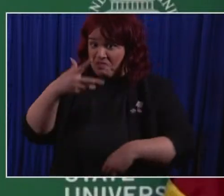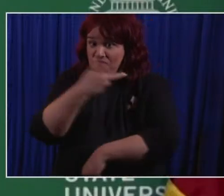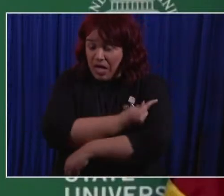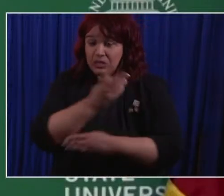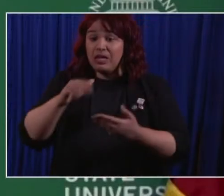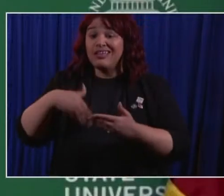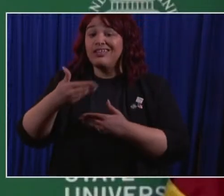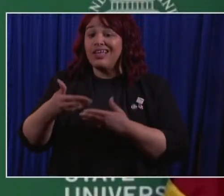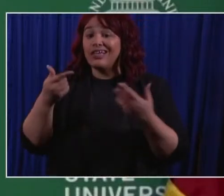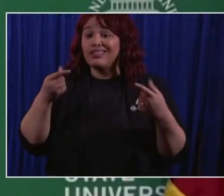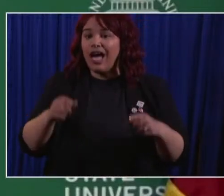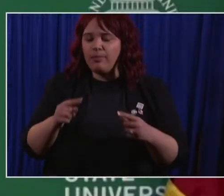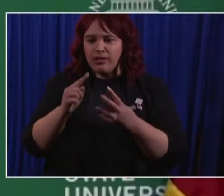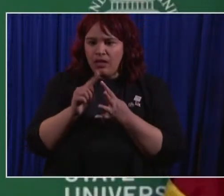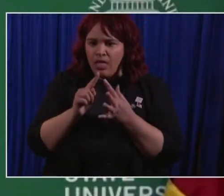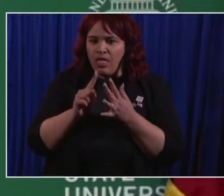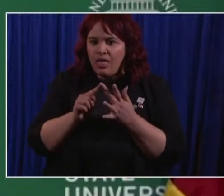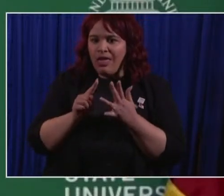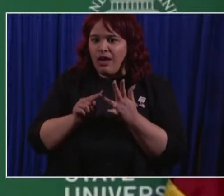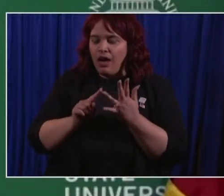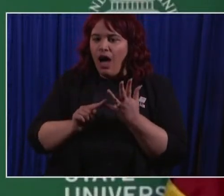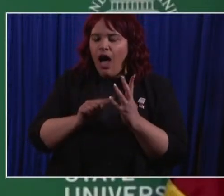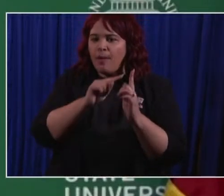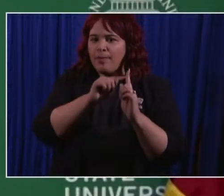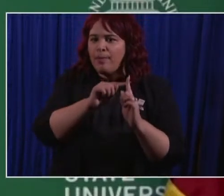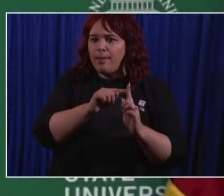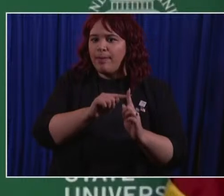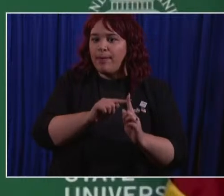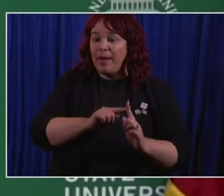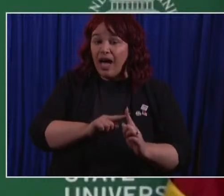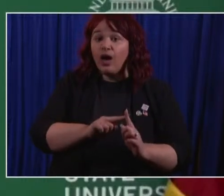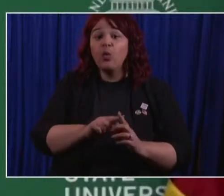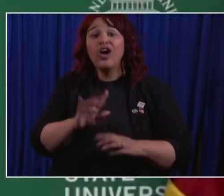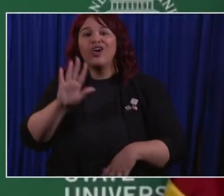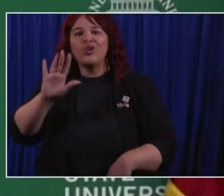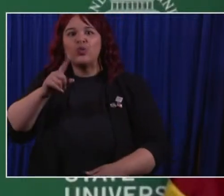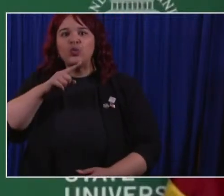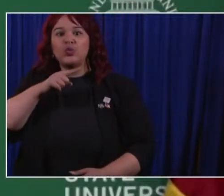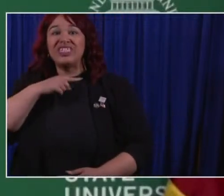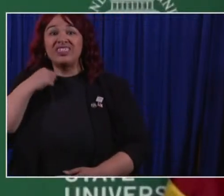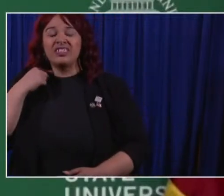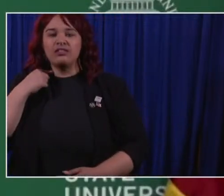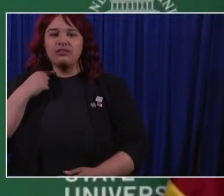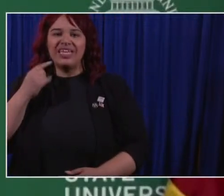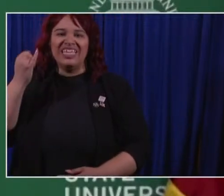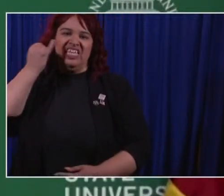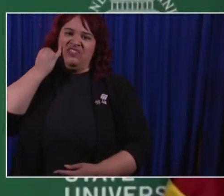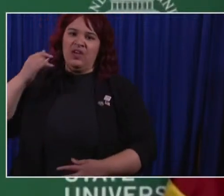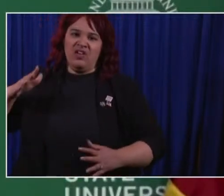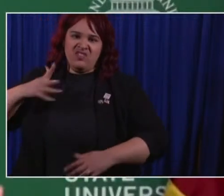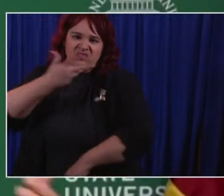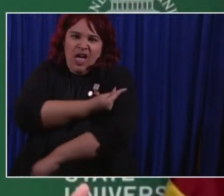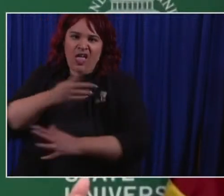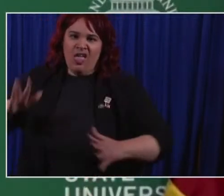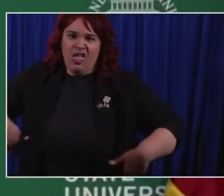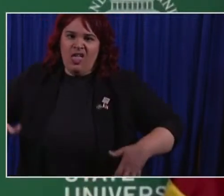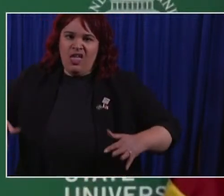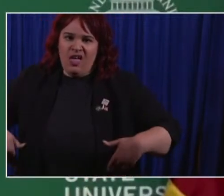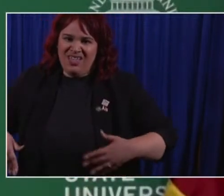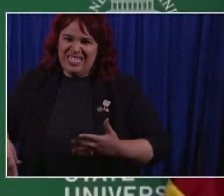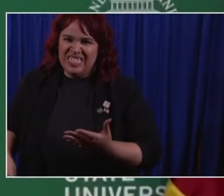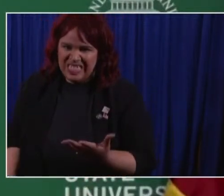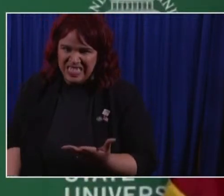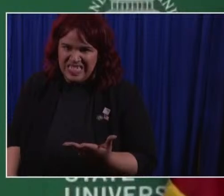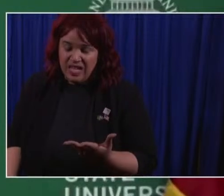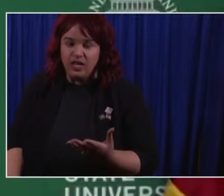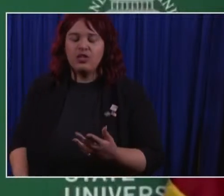bad happening if you do get vaccinated. So they make that very clear. But if that's not enough for you, you know, look at the different things you're going to be able